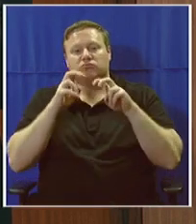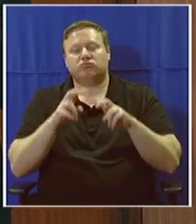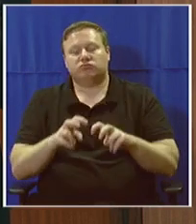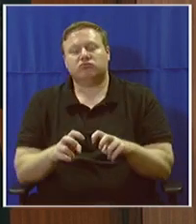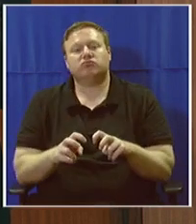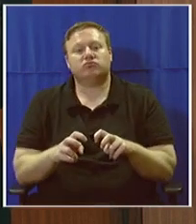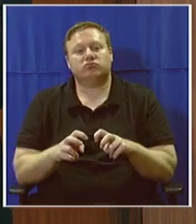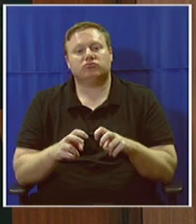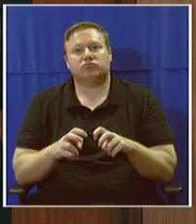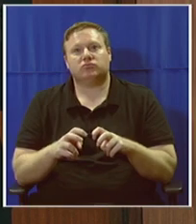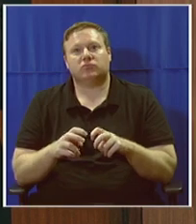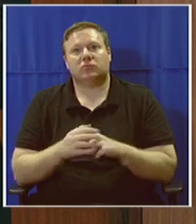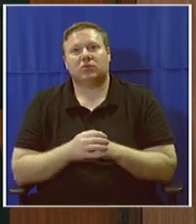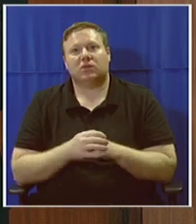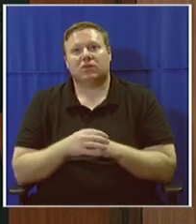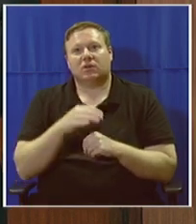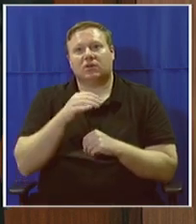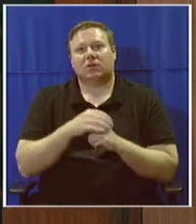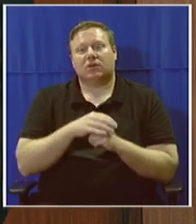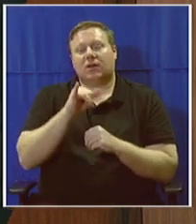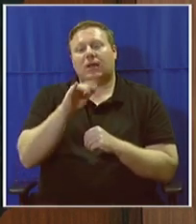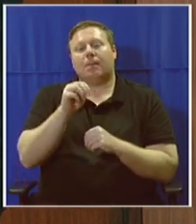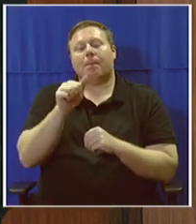detention of Imam Abdullah Harun.